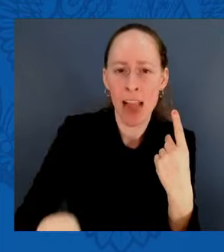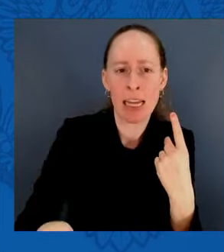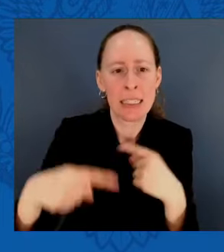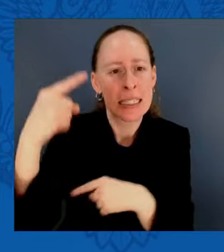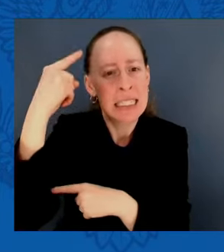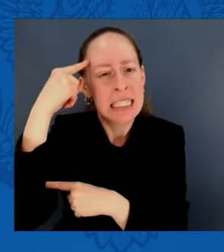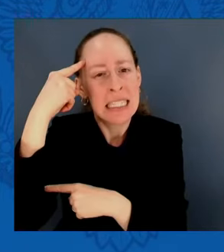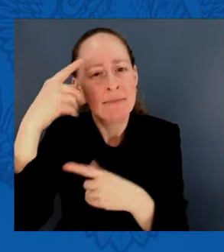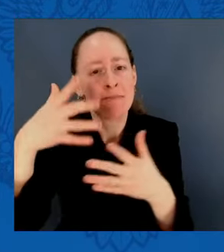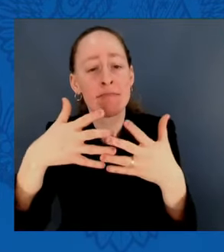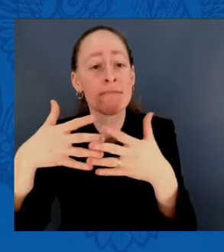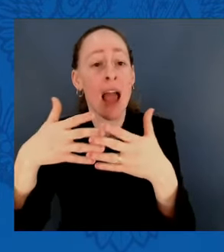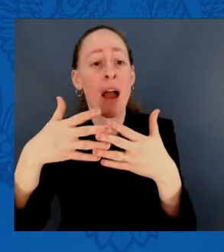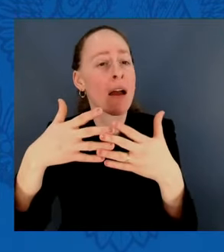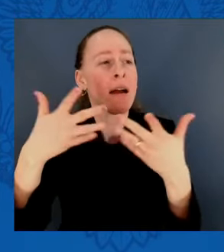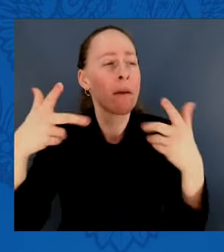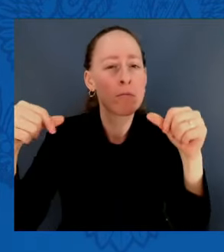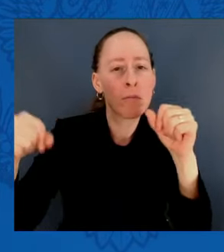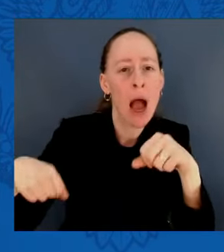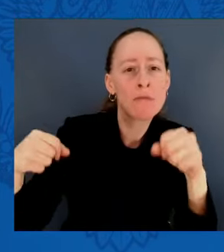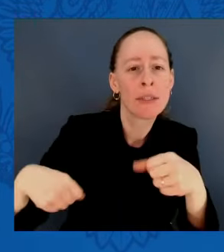what can and should be done.